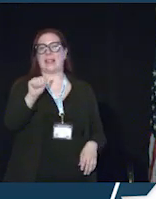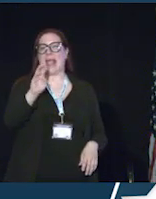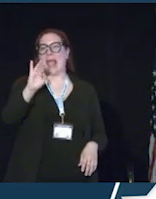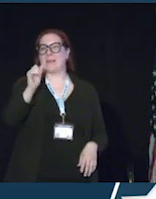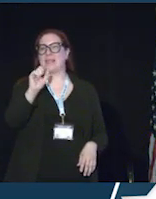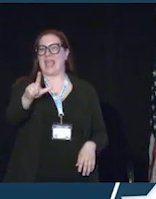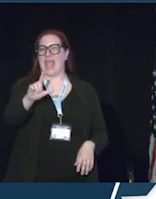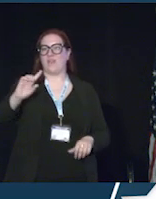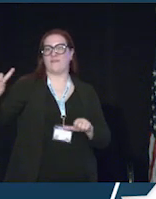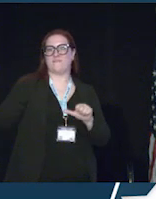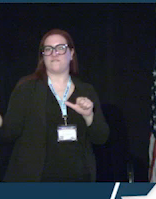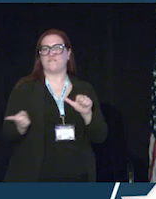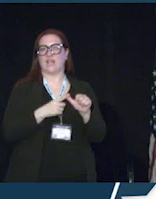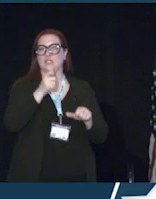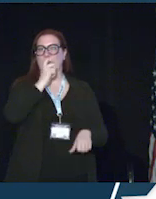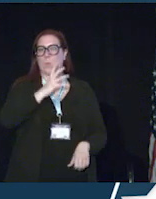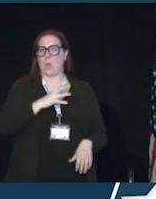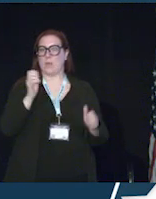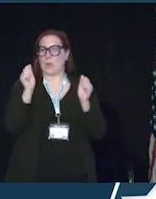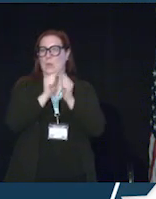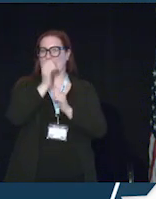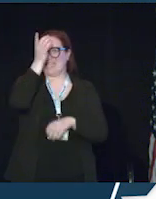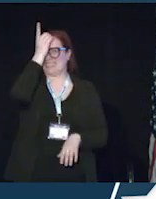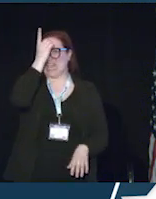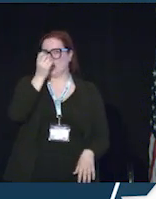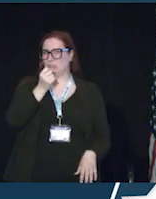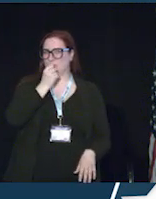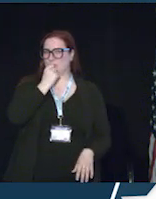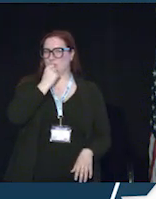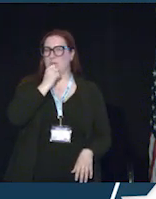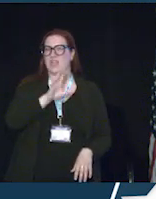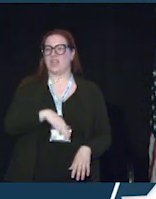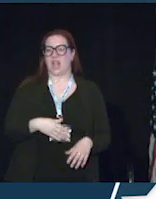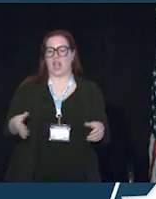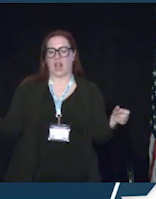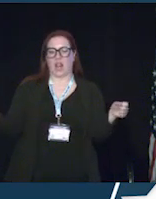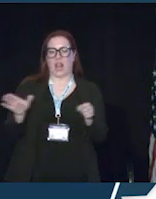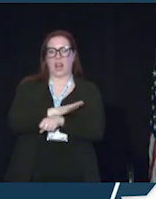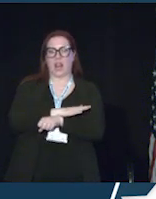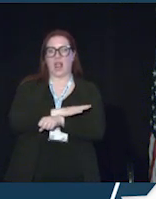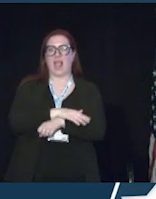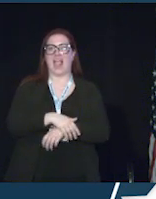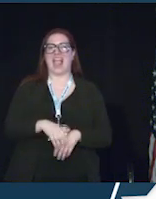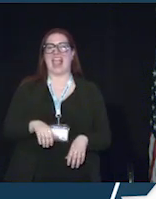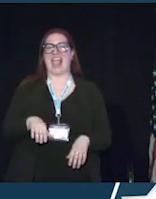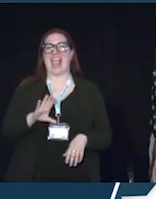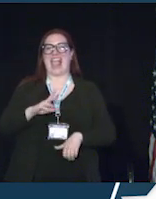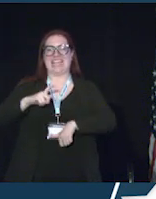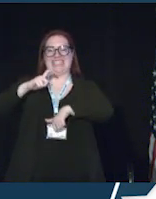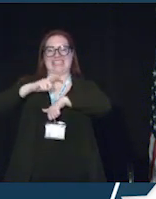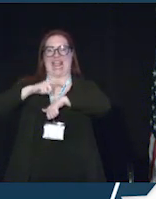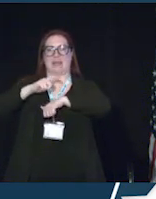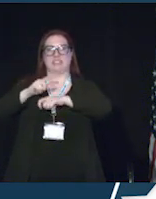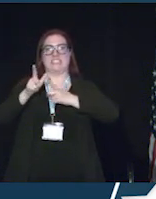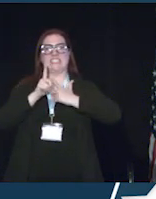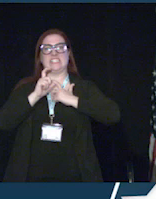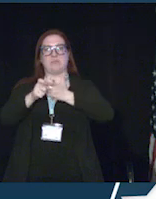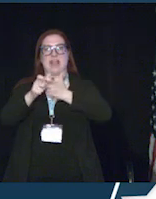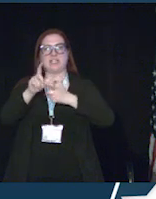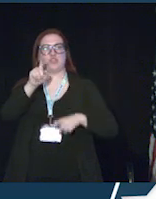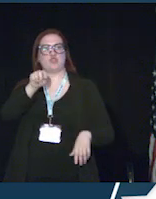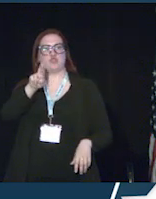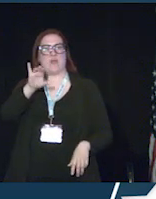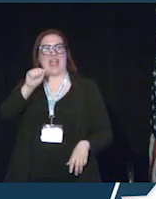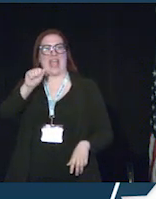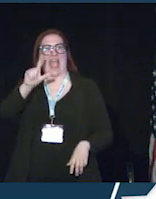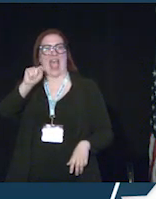first woman with Down syndrome to complete a sanctioned sprint triathlon. And